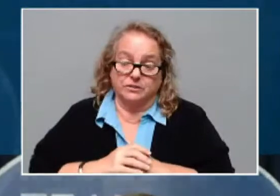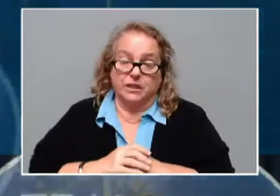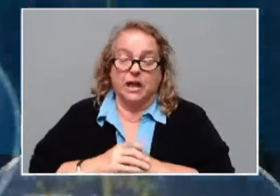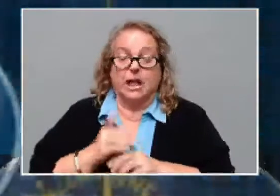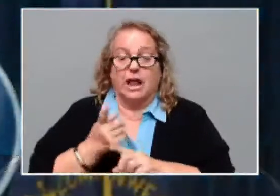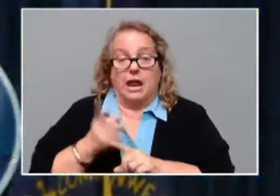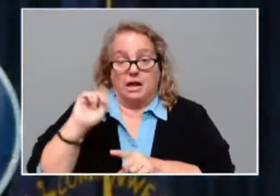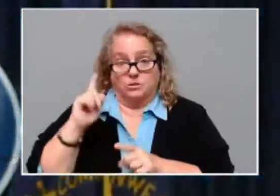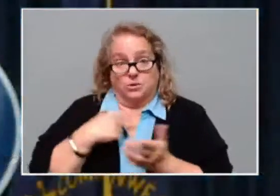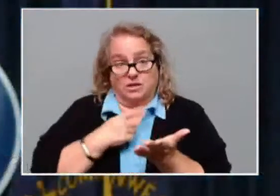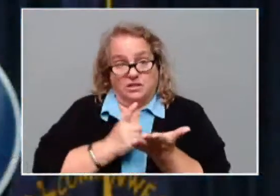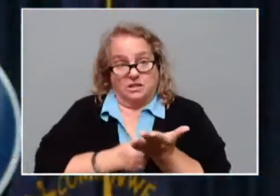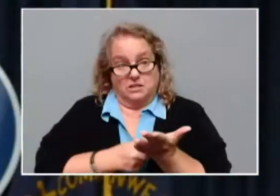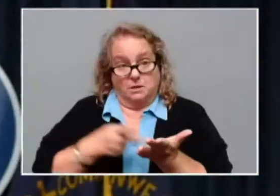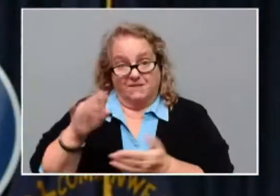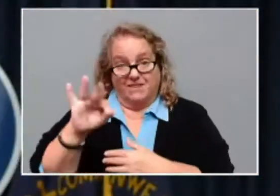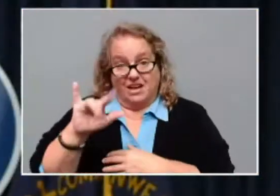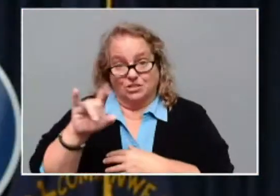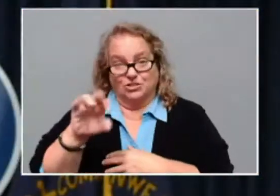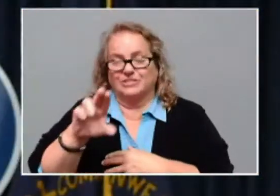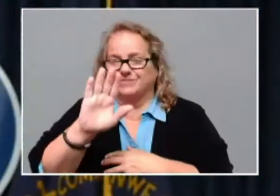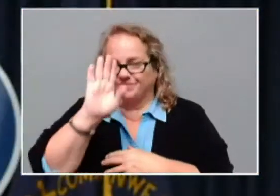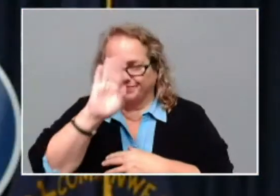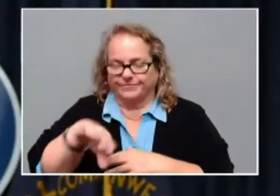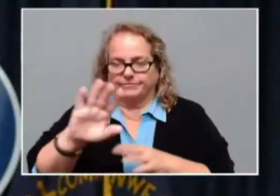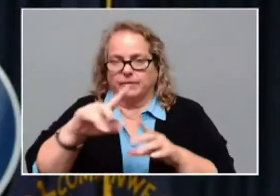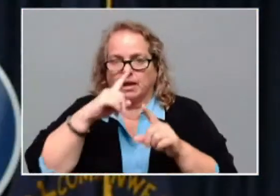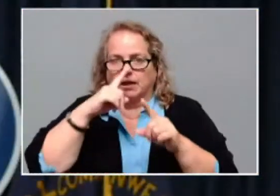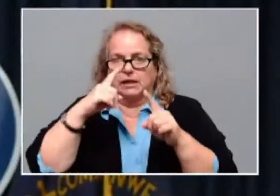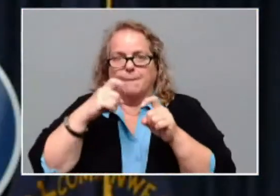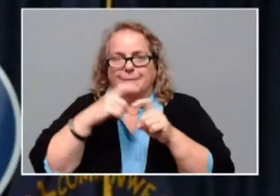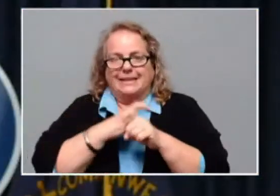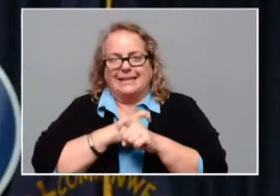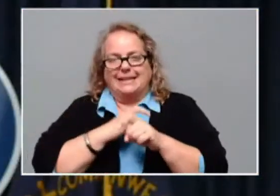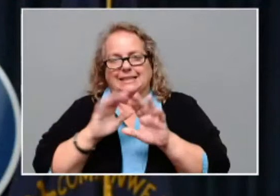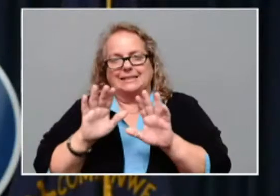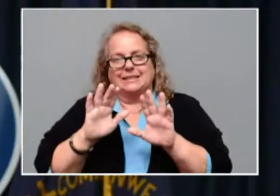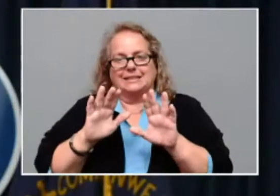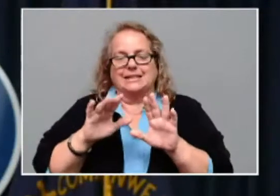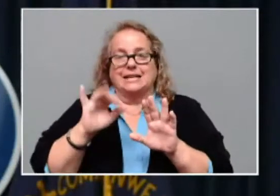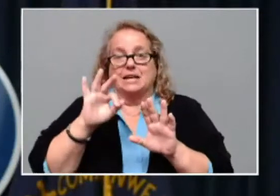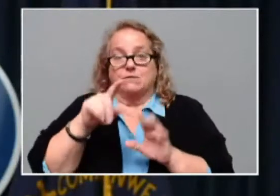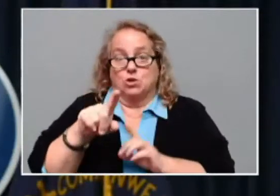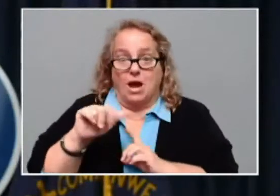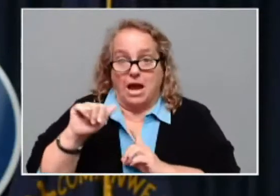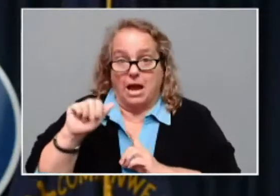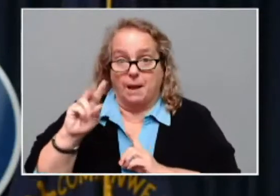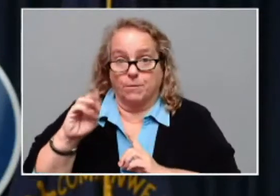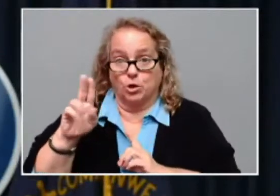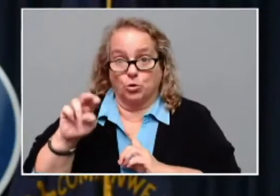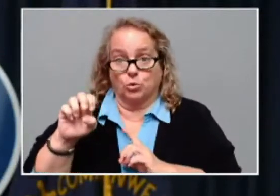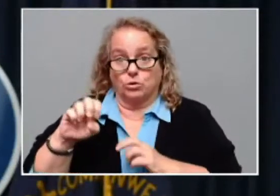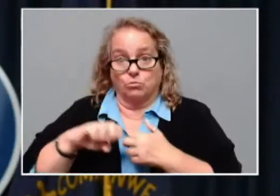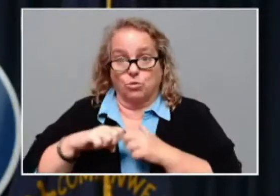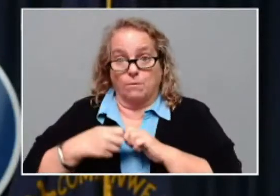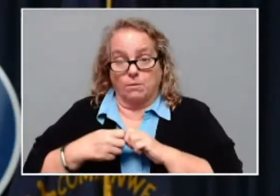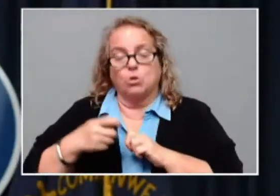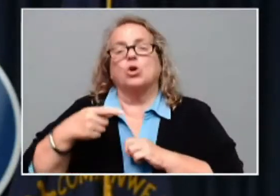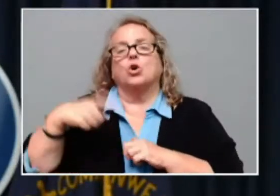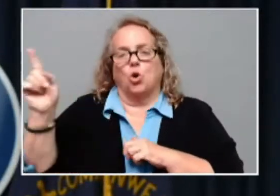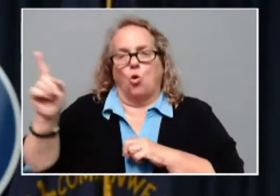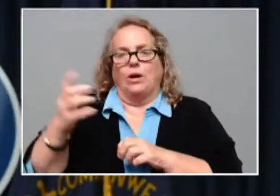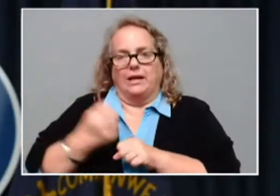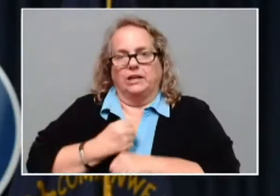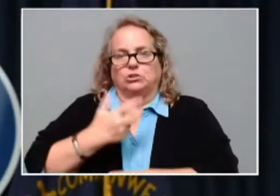and it gets a little complicated again, because if you're immunocompromised, you can go get your third shot of Pfizer. If you're 6